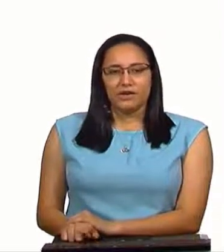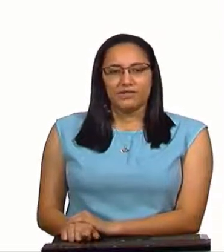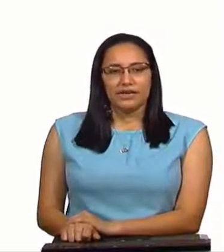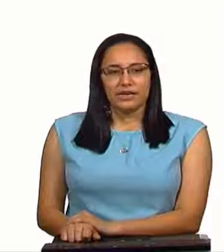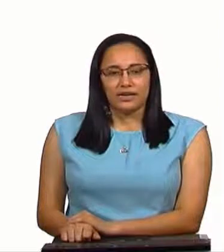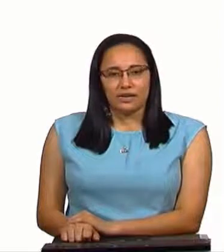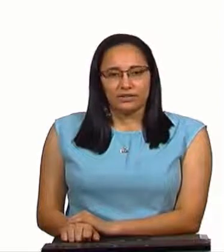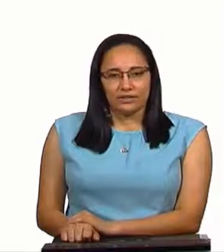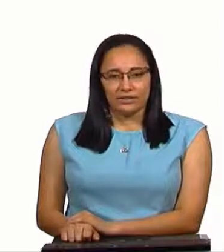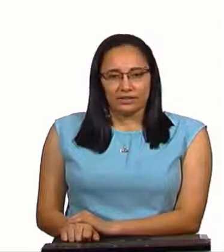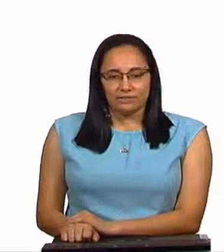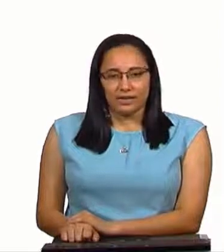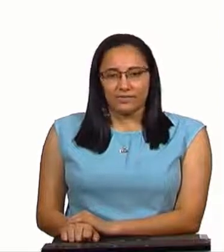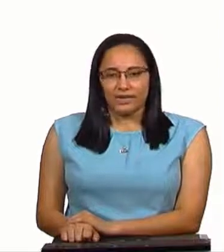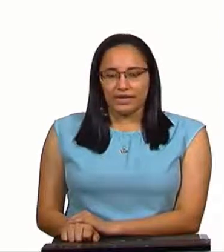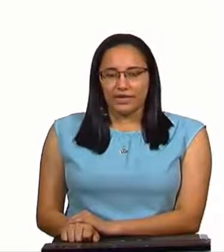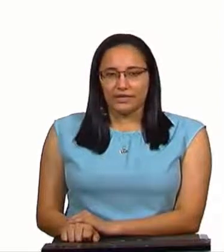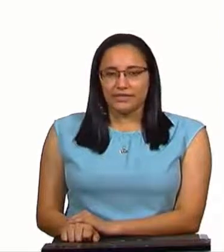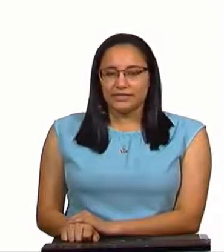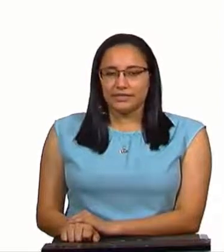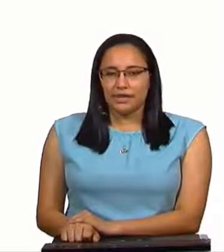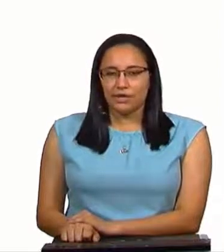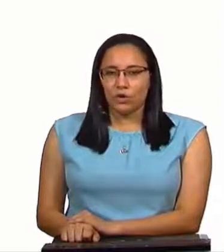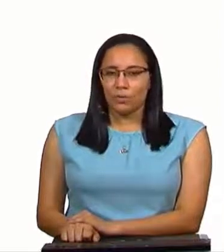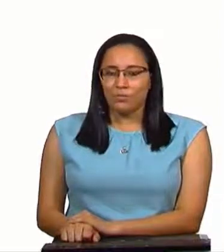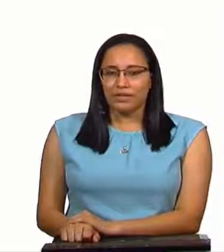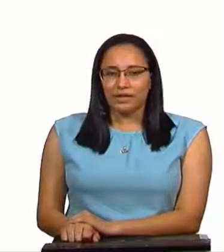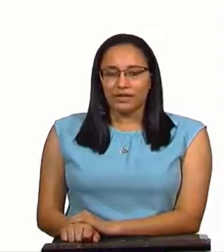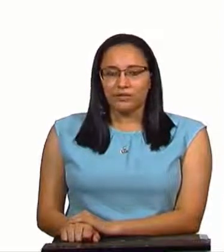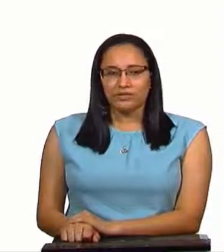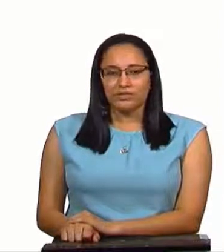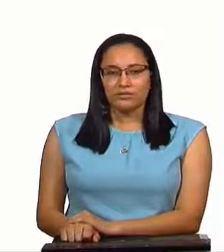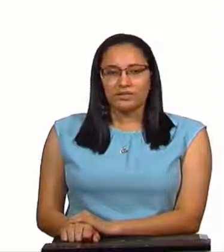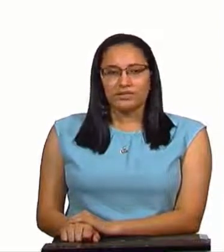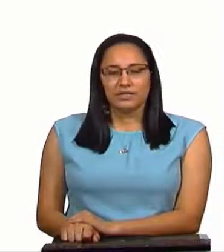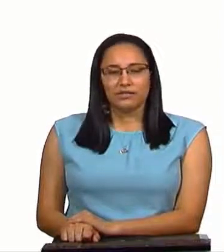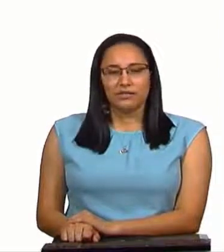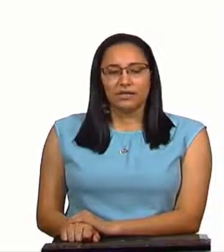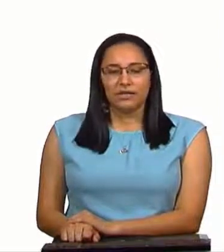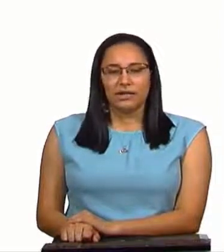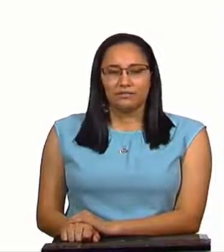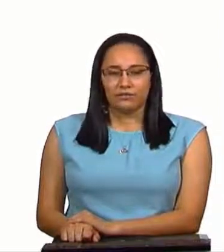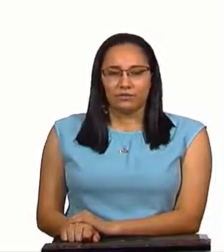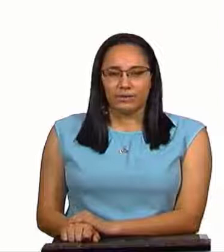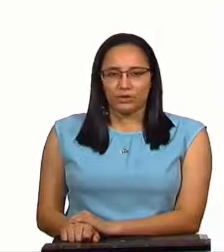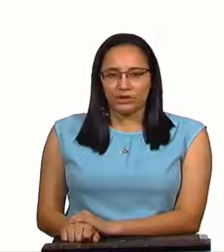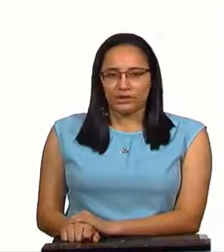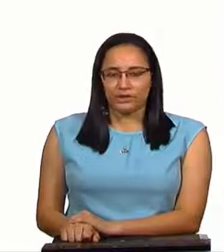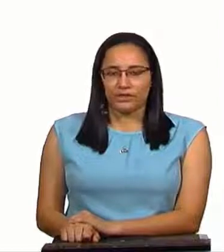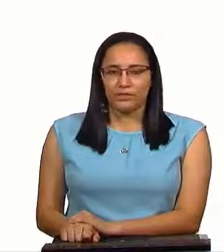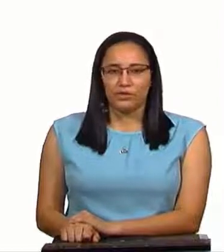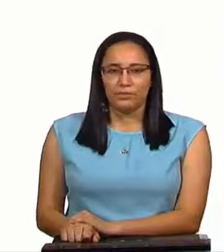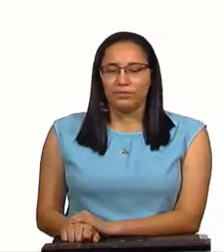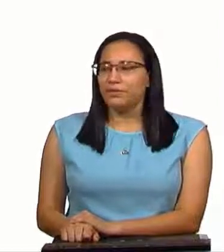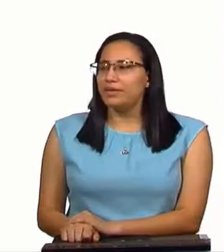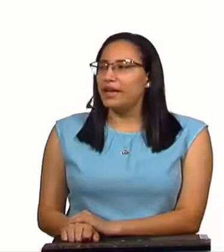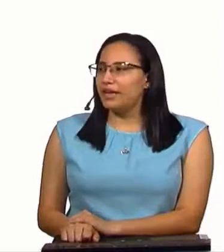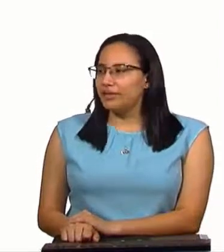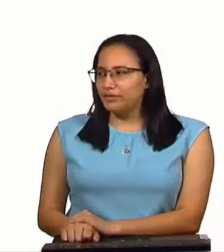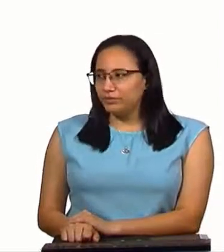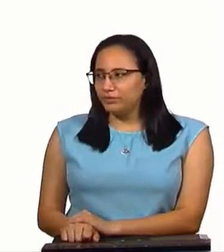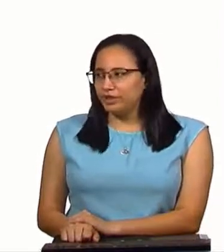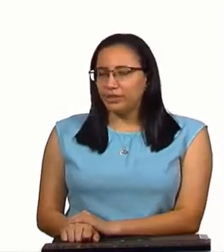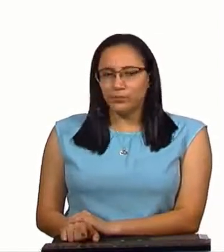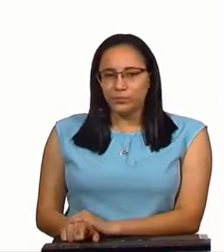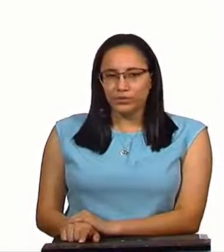vamos a revisar la tarea. Había que encerrar o completar las oraciones utilizando la forma correcta. Tenemos la primera,